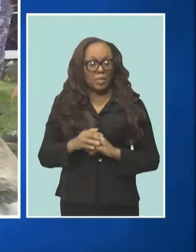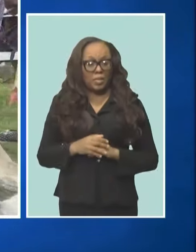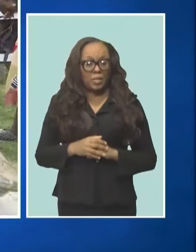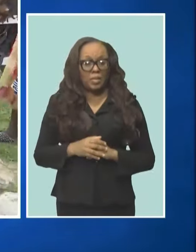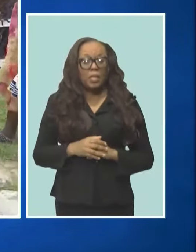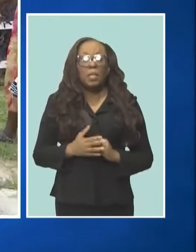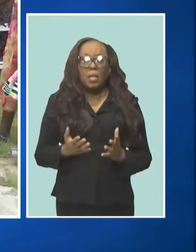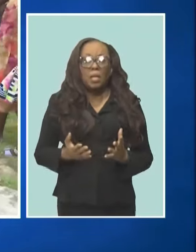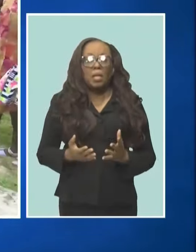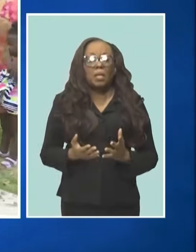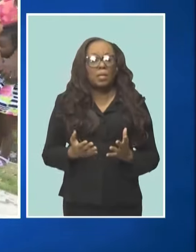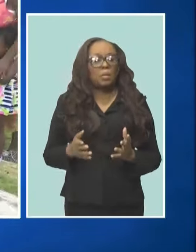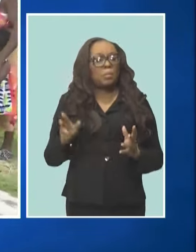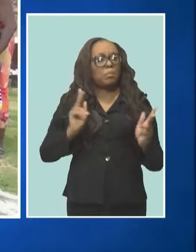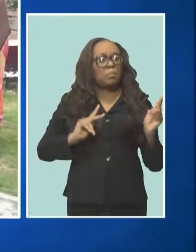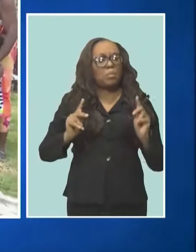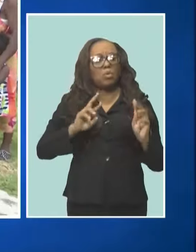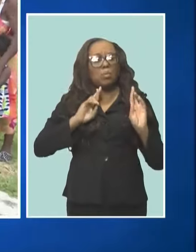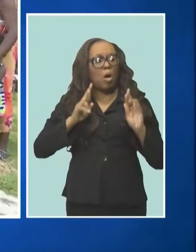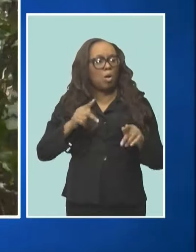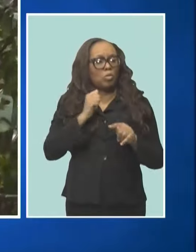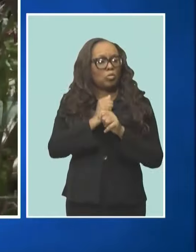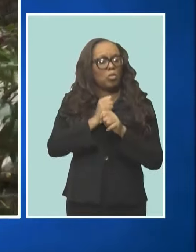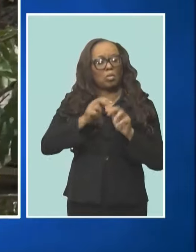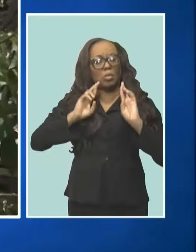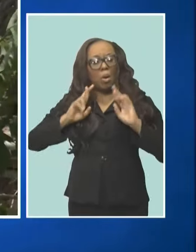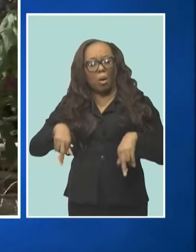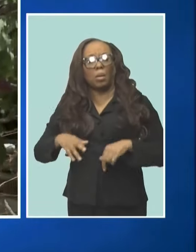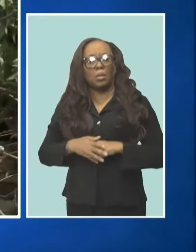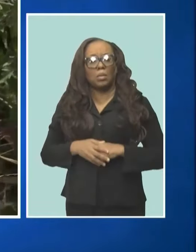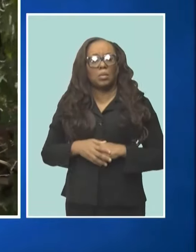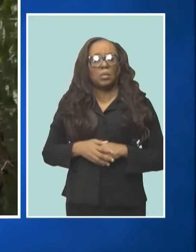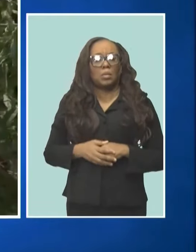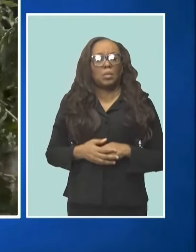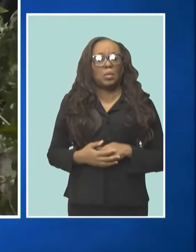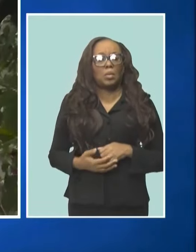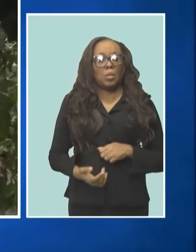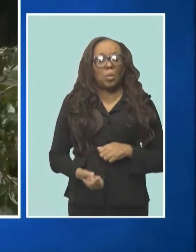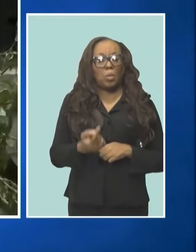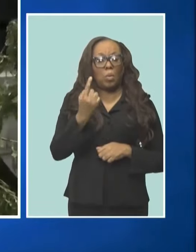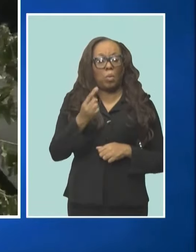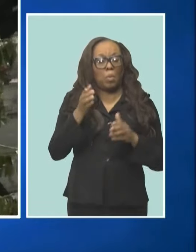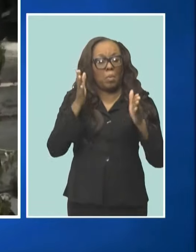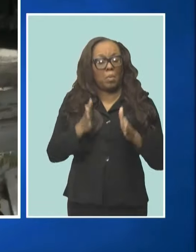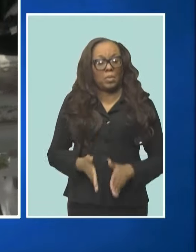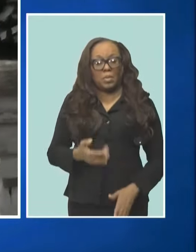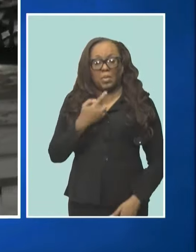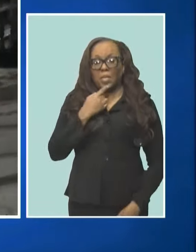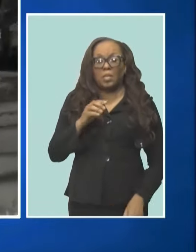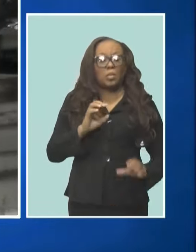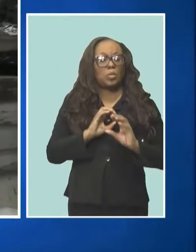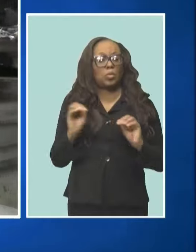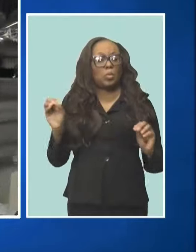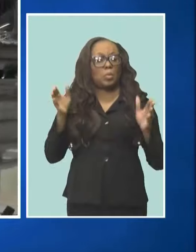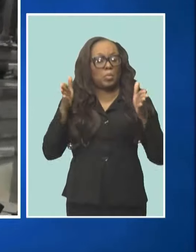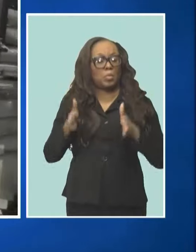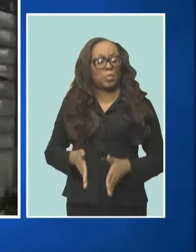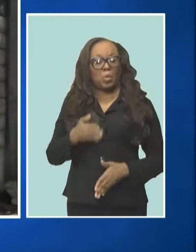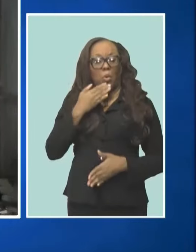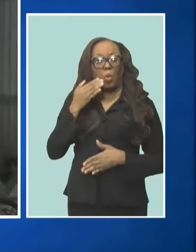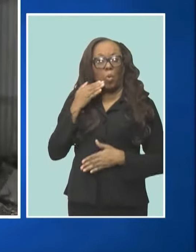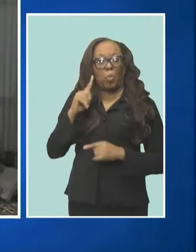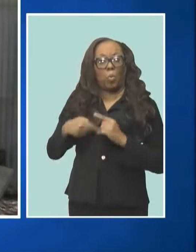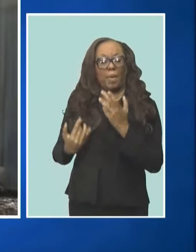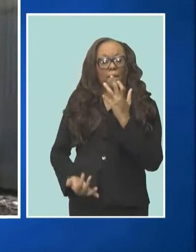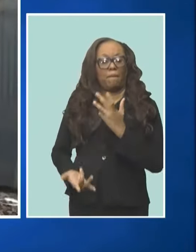Bridgetown Port Station responded to the blaze. Station Officer Angelo Rivera says no one was at home at the time of the